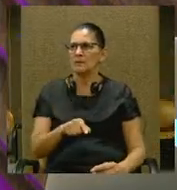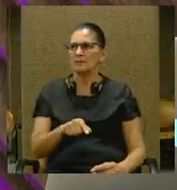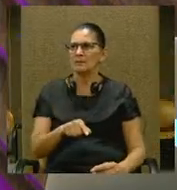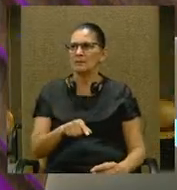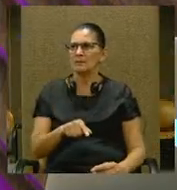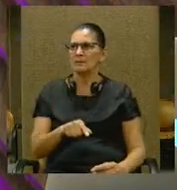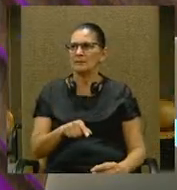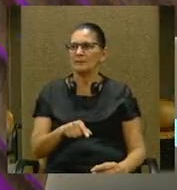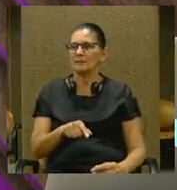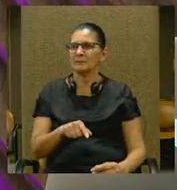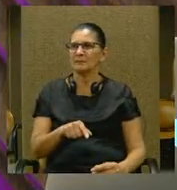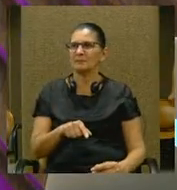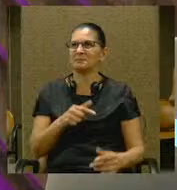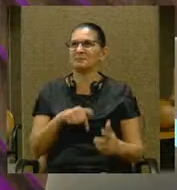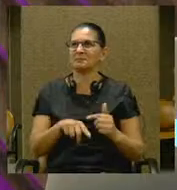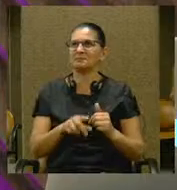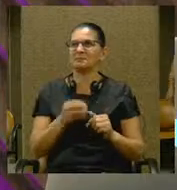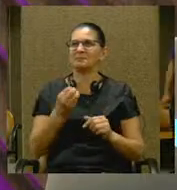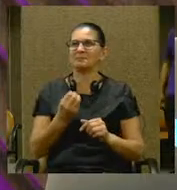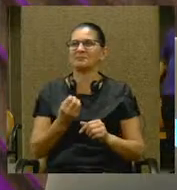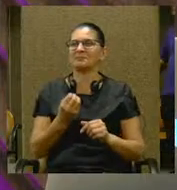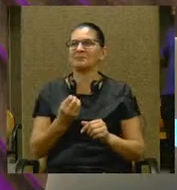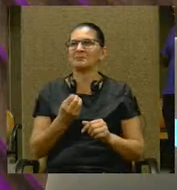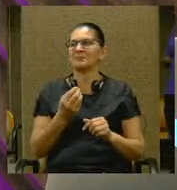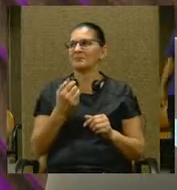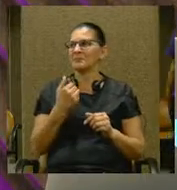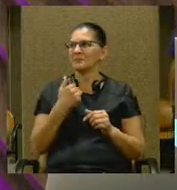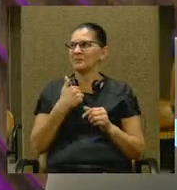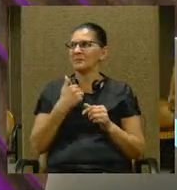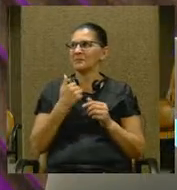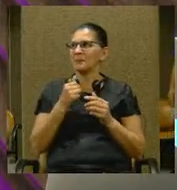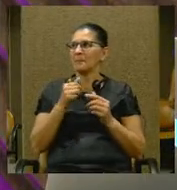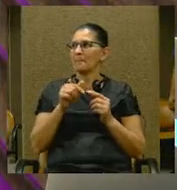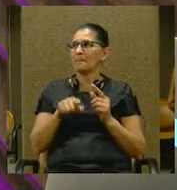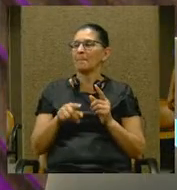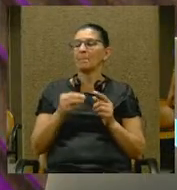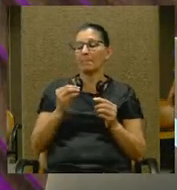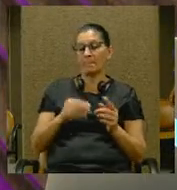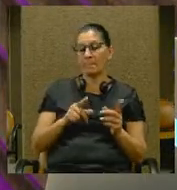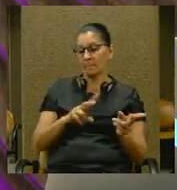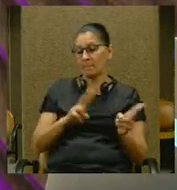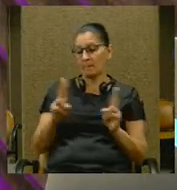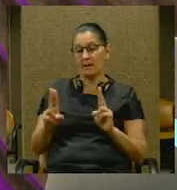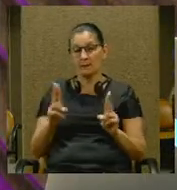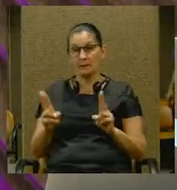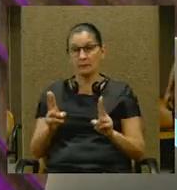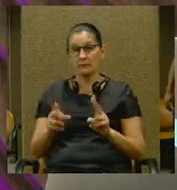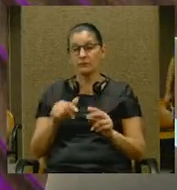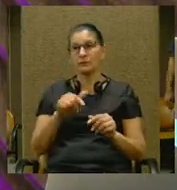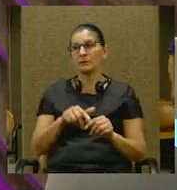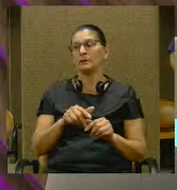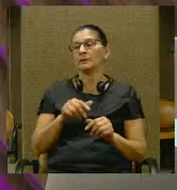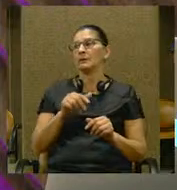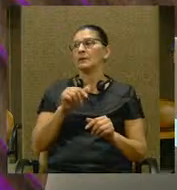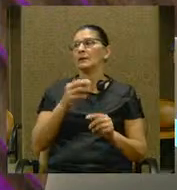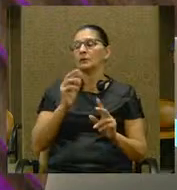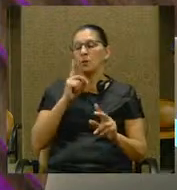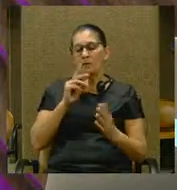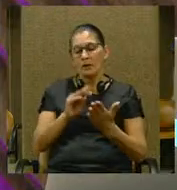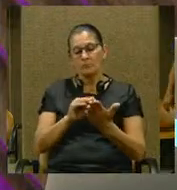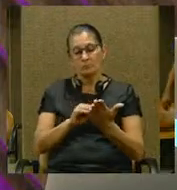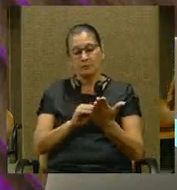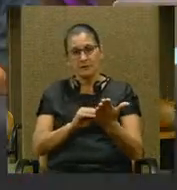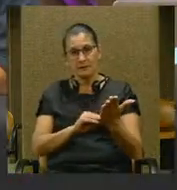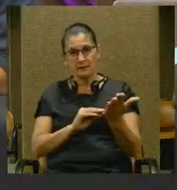much. We're going to take a couple of minutes to ask a few questions. I will give the floor to Uri, who